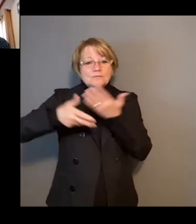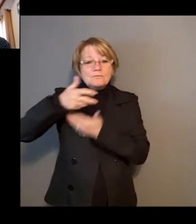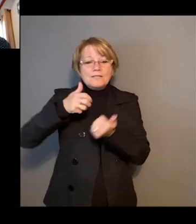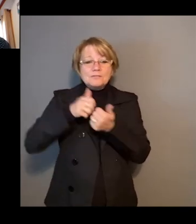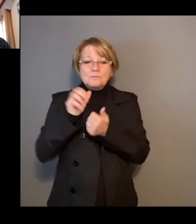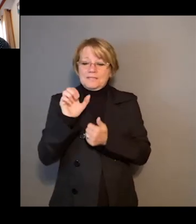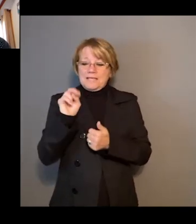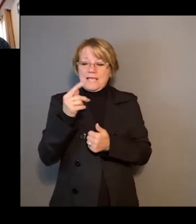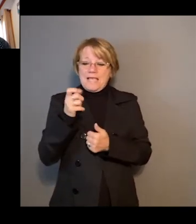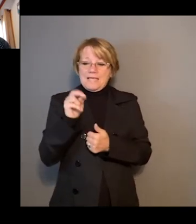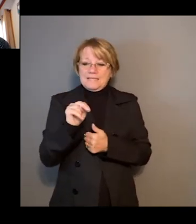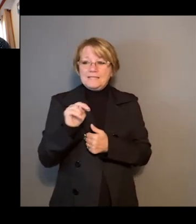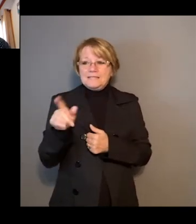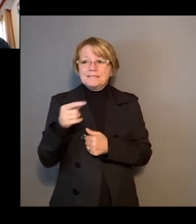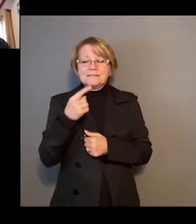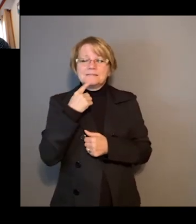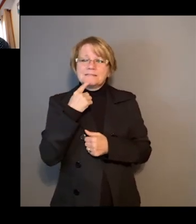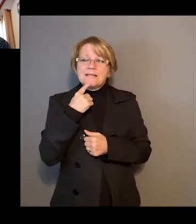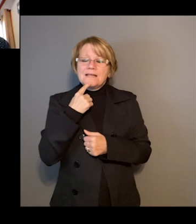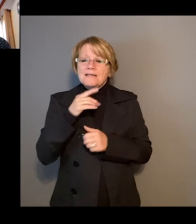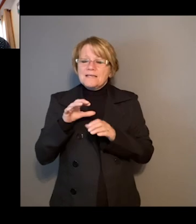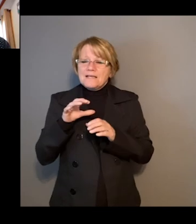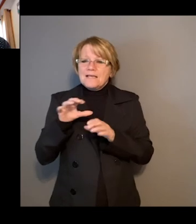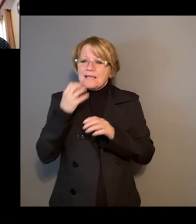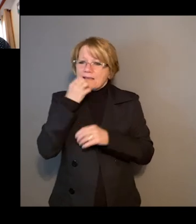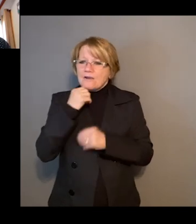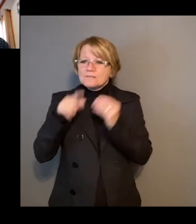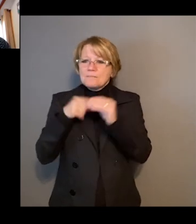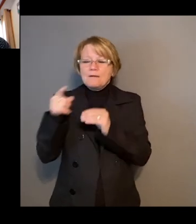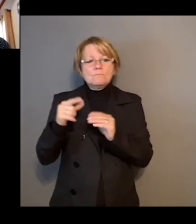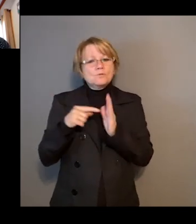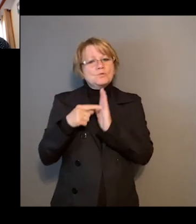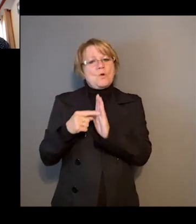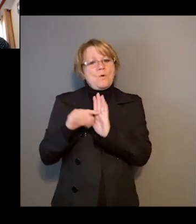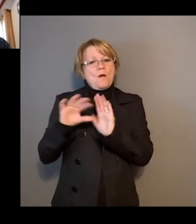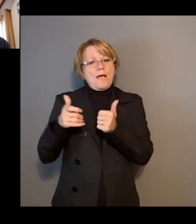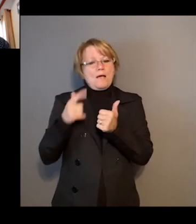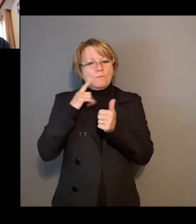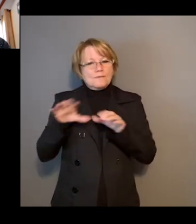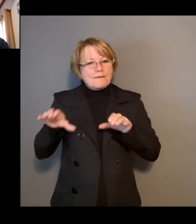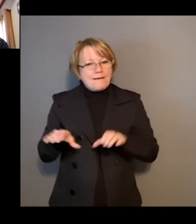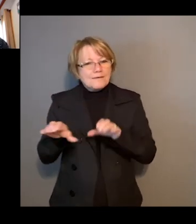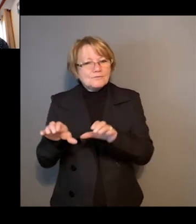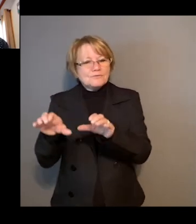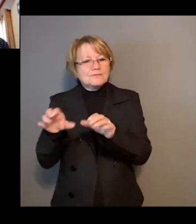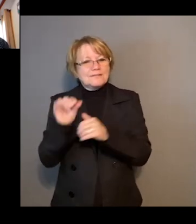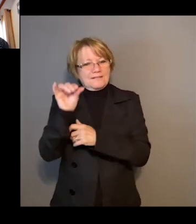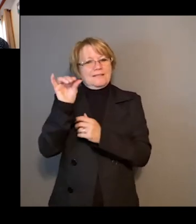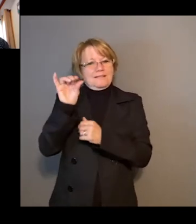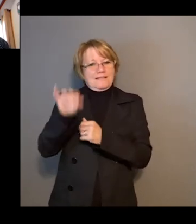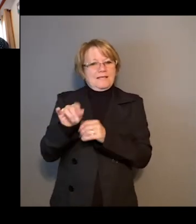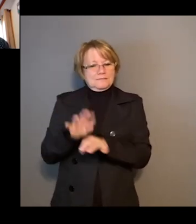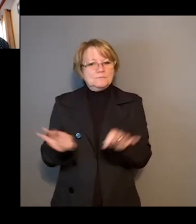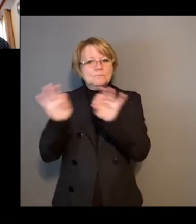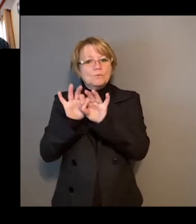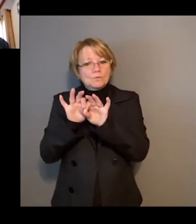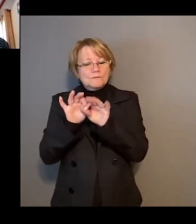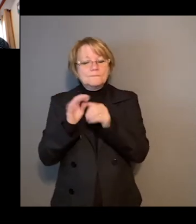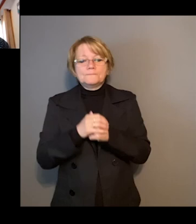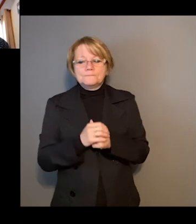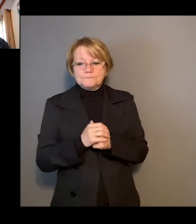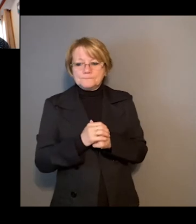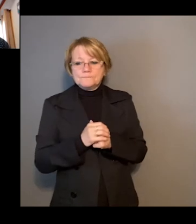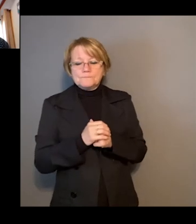He did it through his actions, made him feel welcomed in his space. And that's what's important. Respect is huge